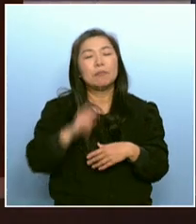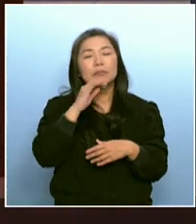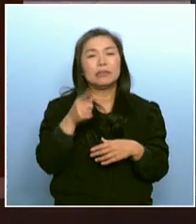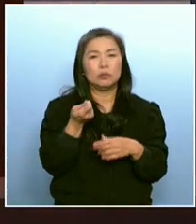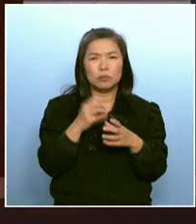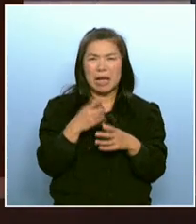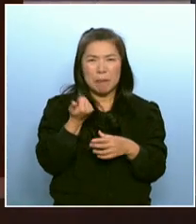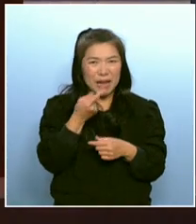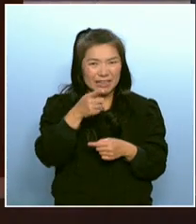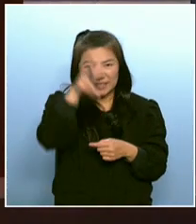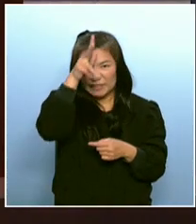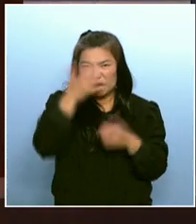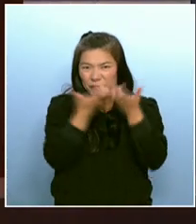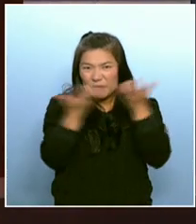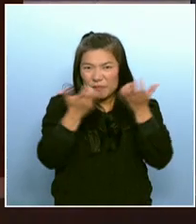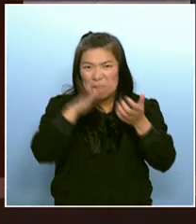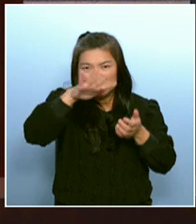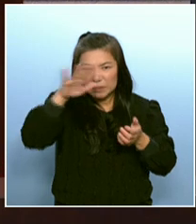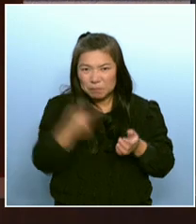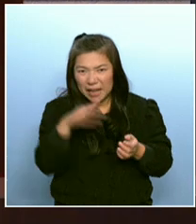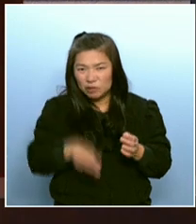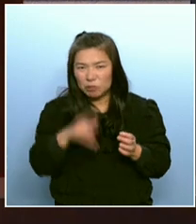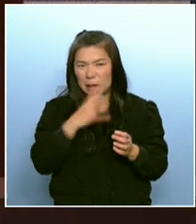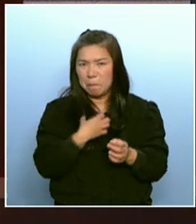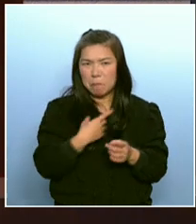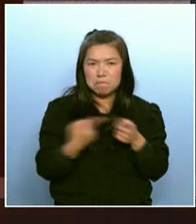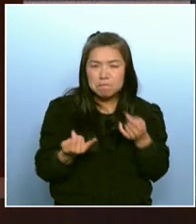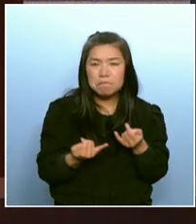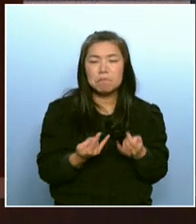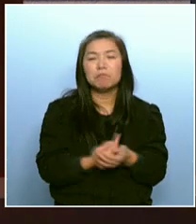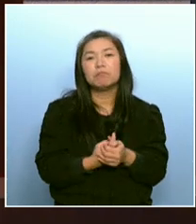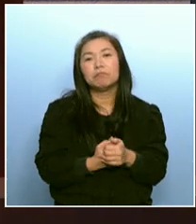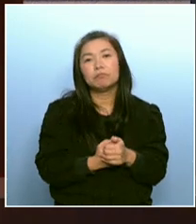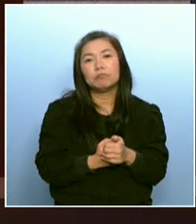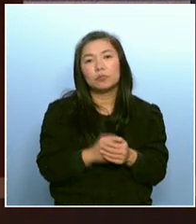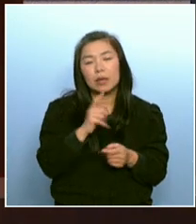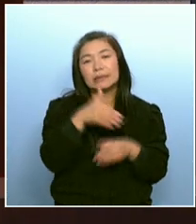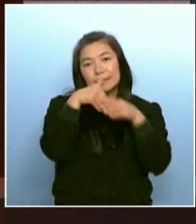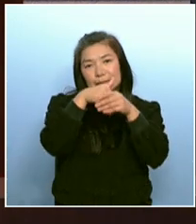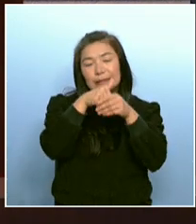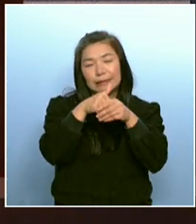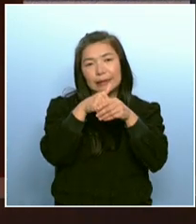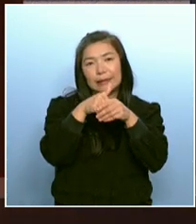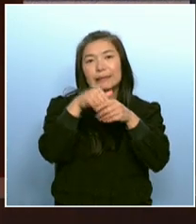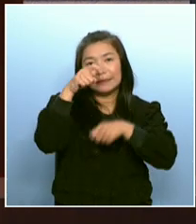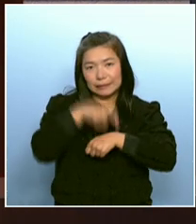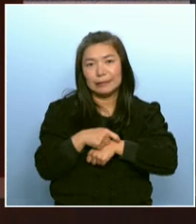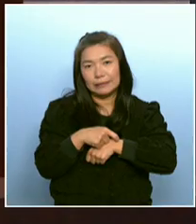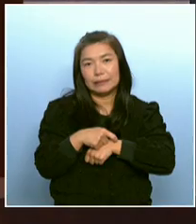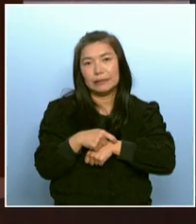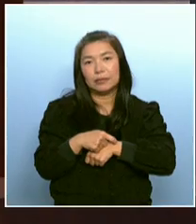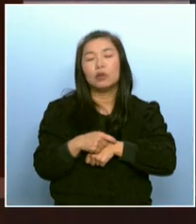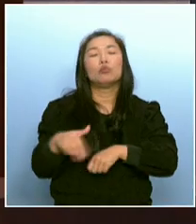This is because below $15 million, it will be regarded as a minor works project. We don't want to give people the